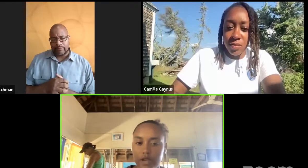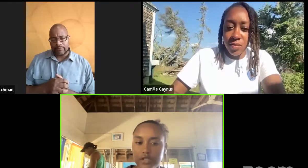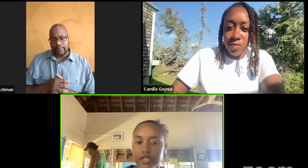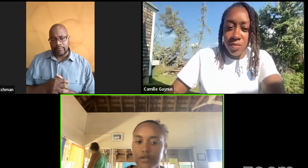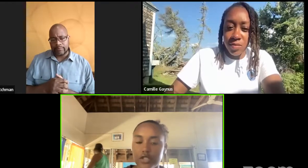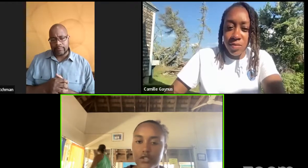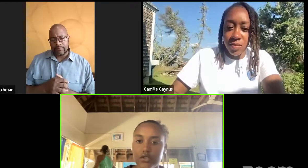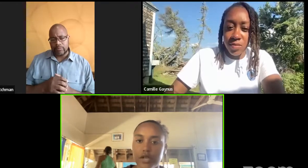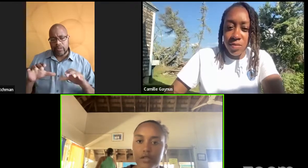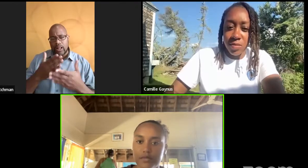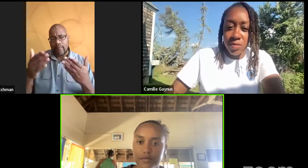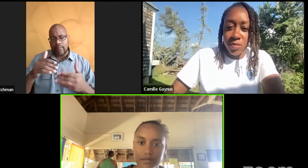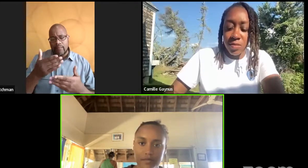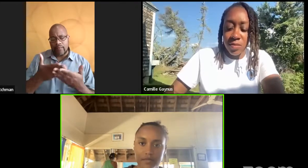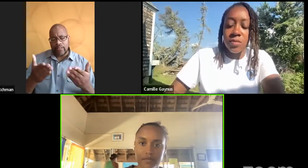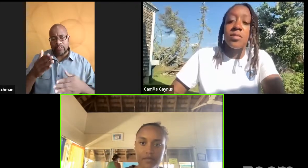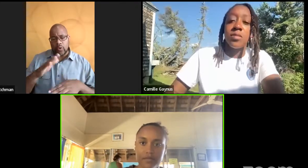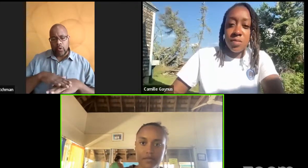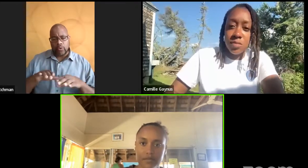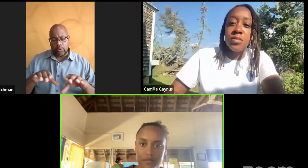you we've done a lot of other stuff on scuba.